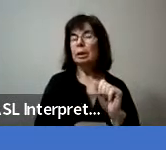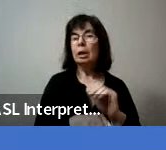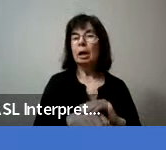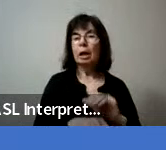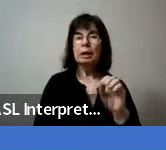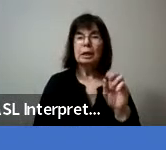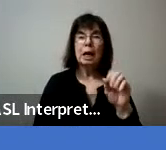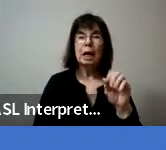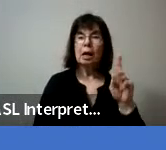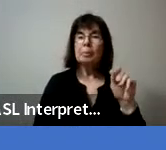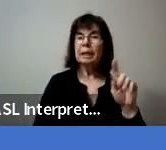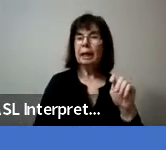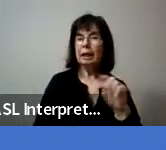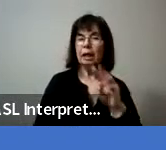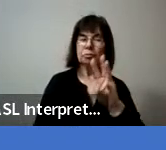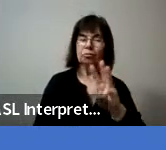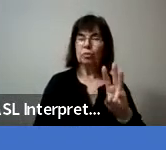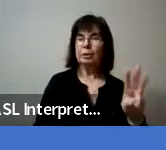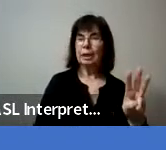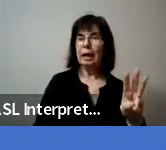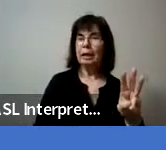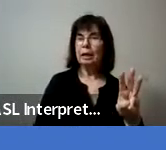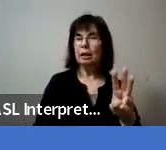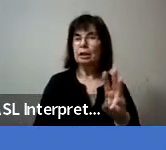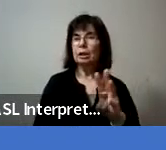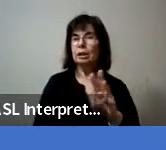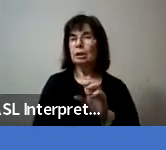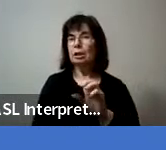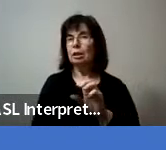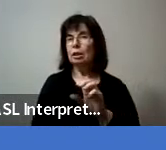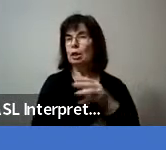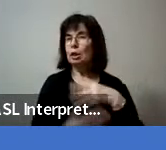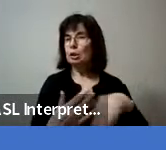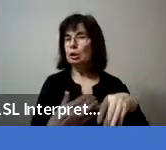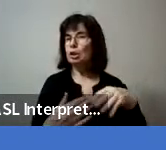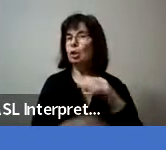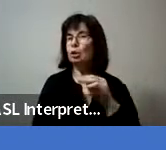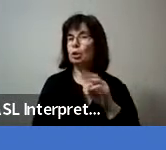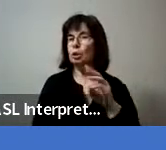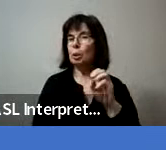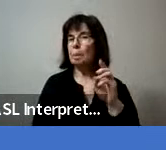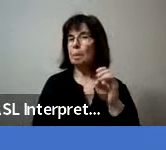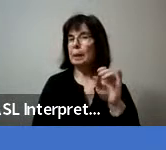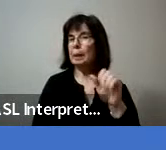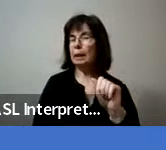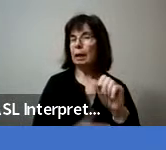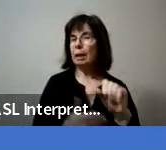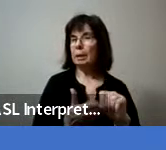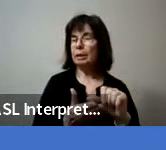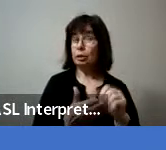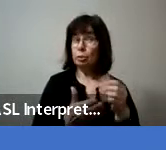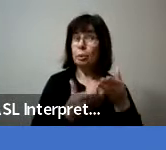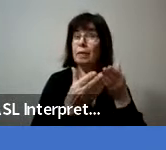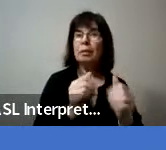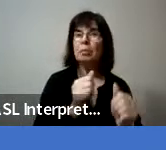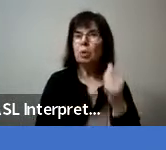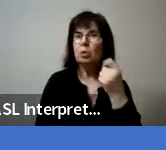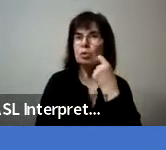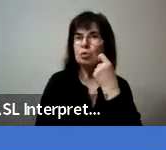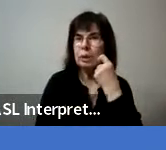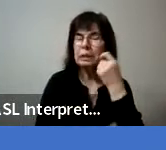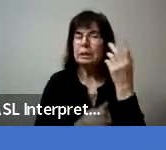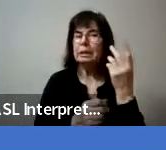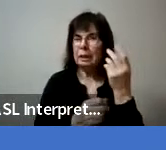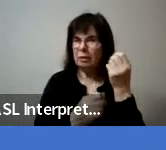Social Services Agency and our social media pages to provide the most up-to-date information regarding the end of the continuous coverage